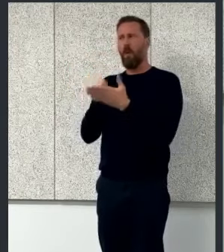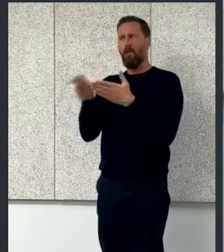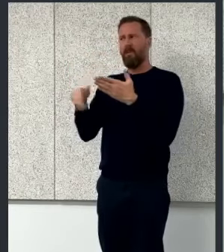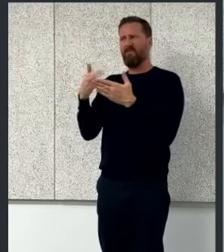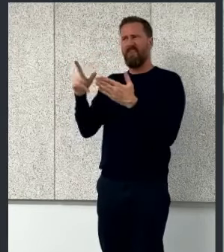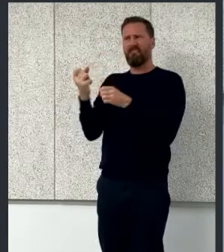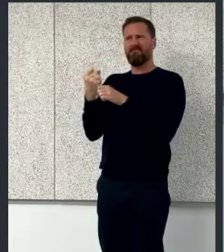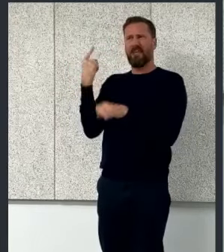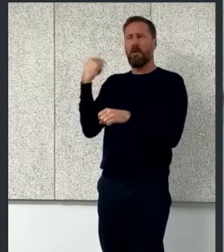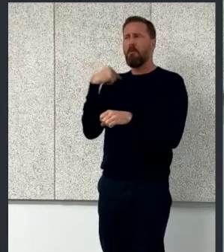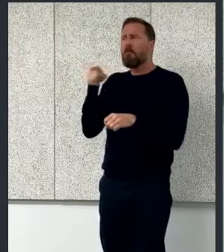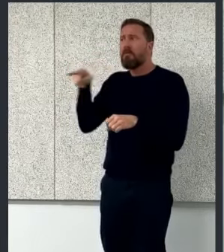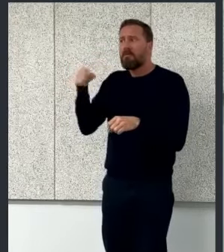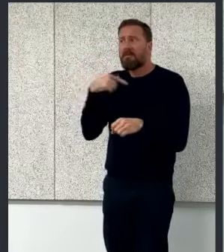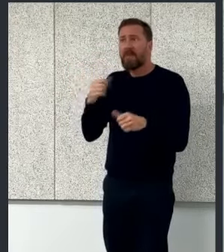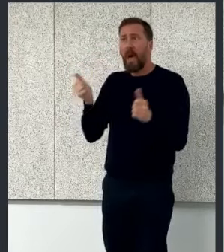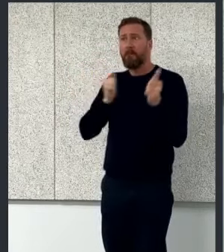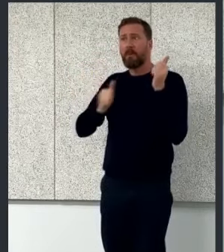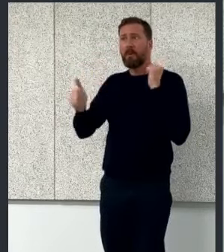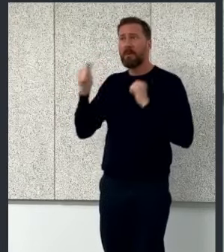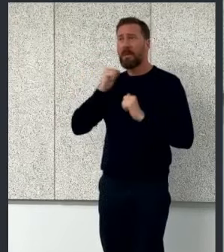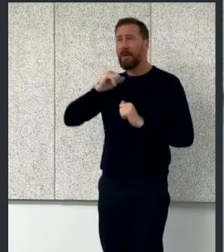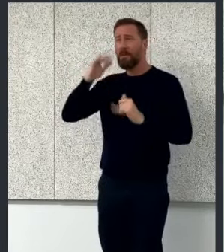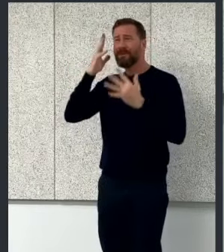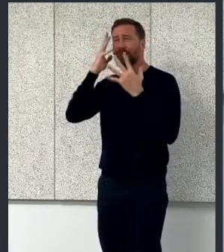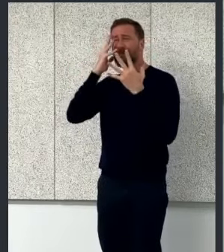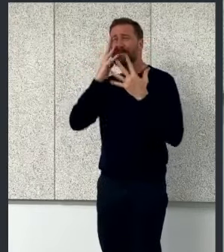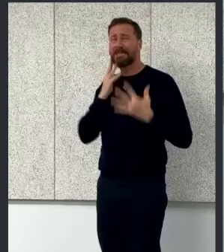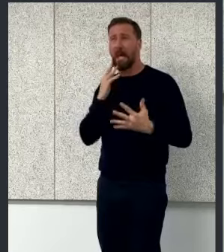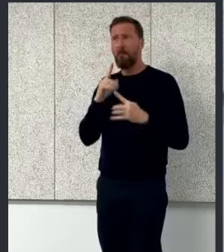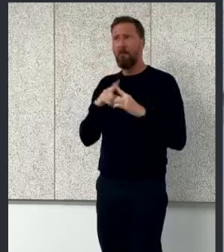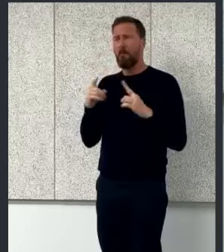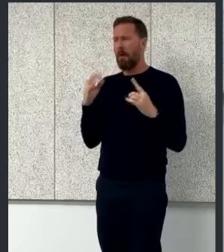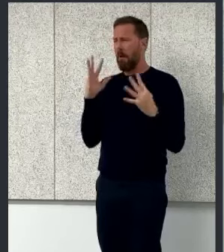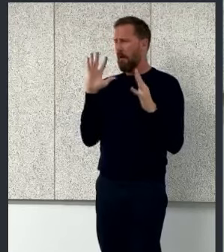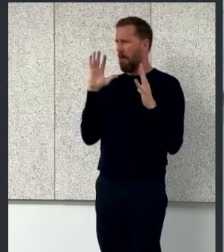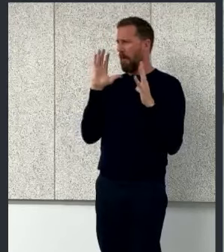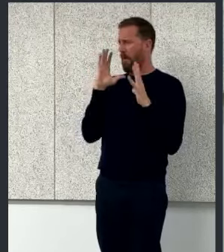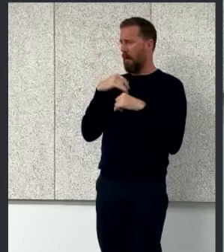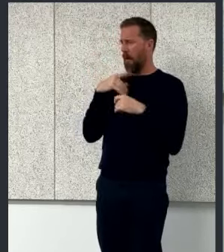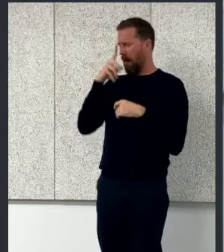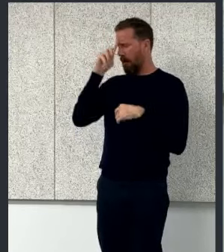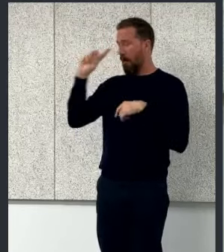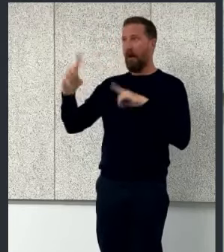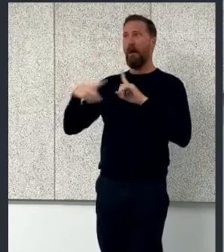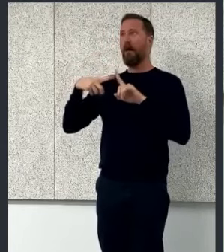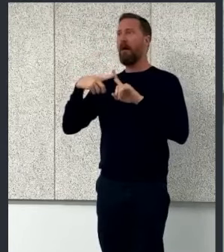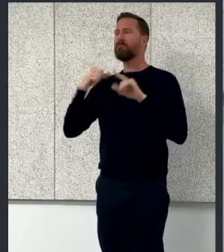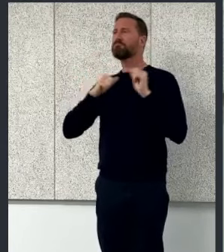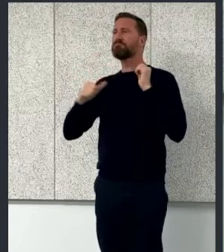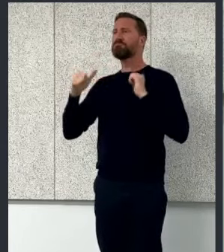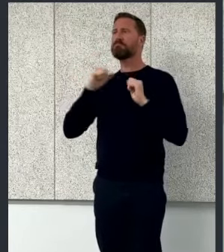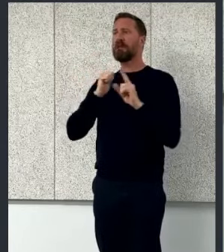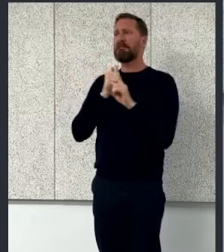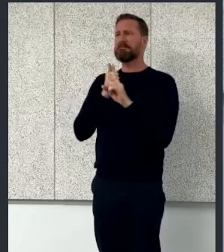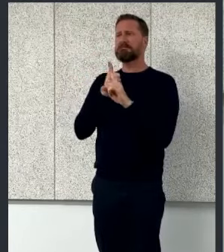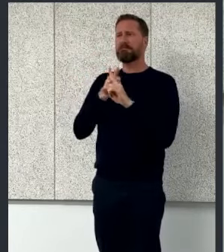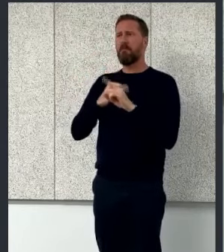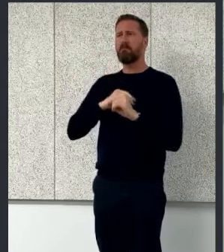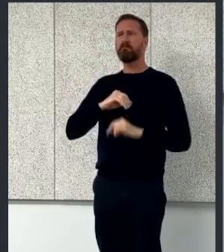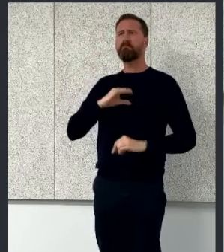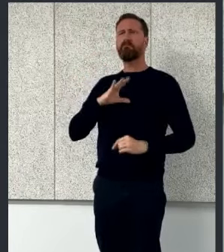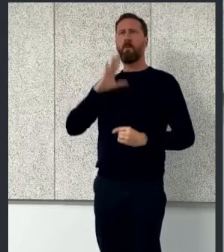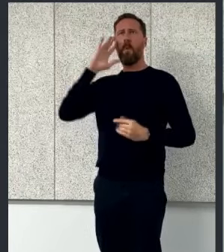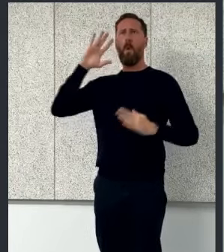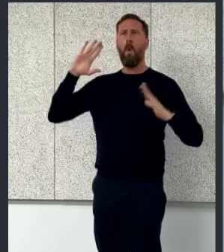was so sad, but so bizarrely optimistic. So the play itself was so full of hope, but everything